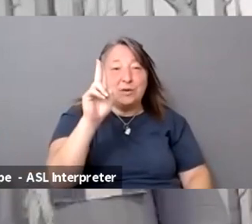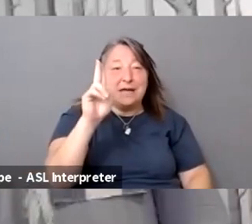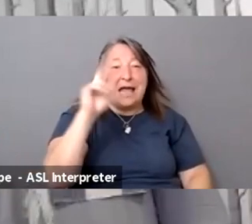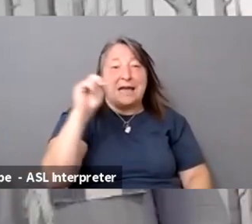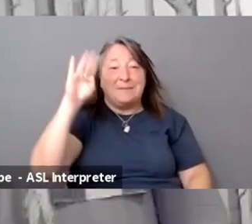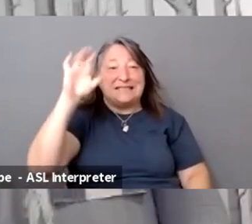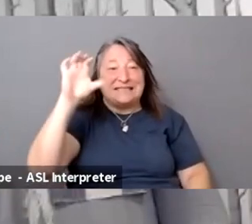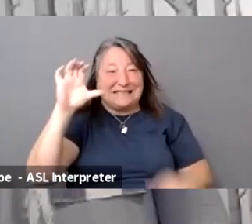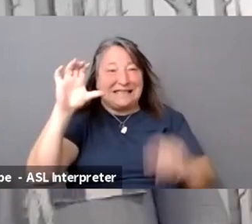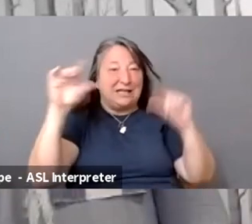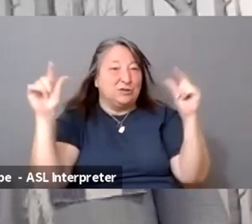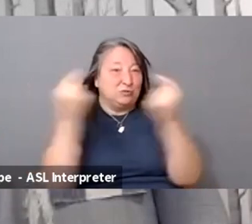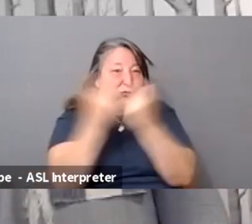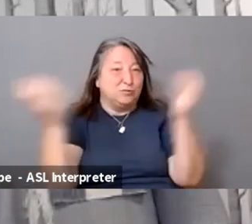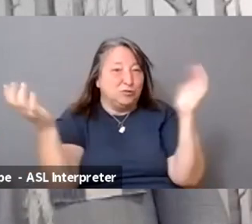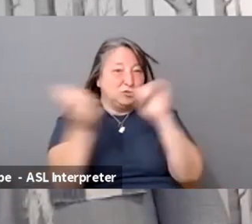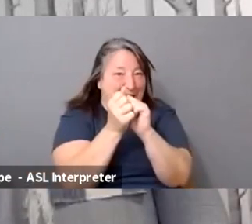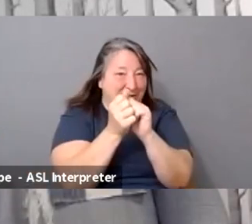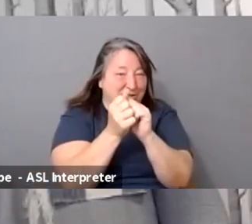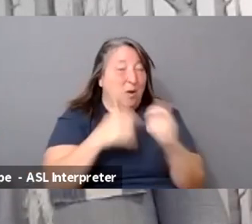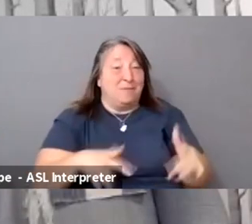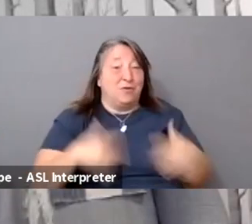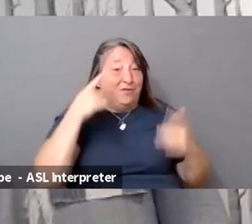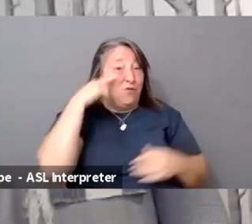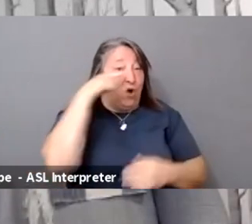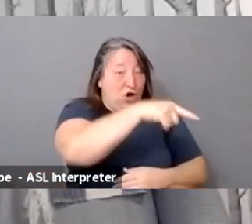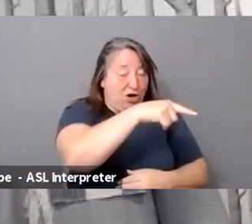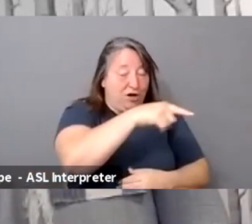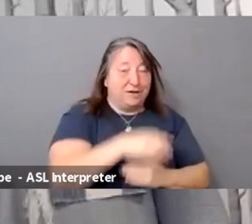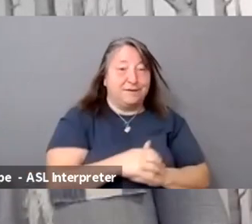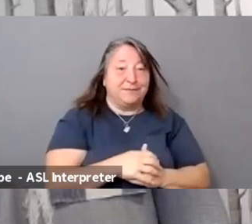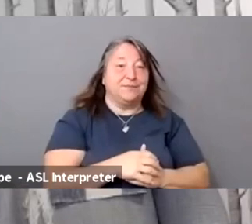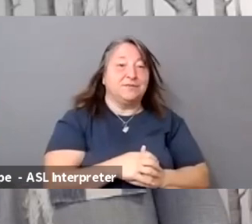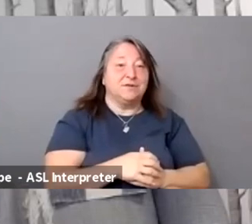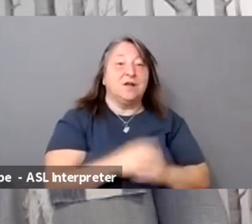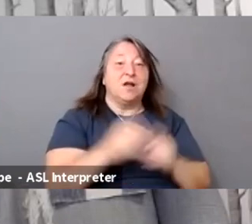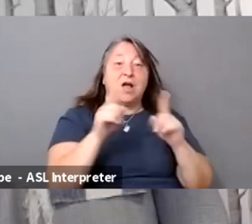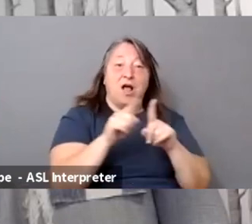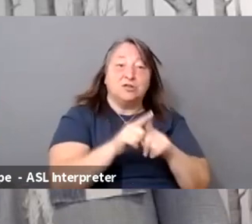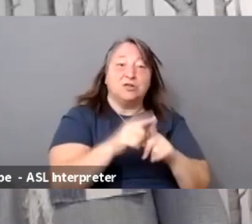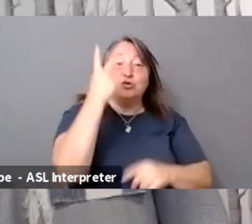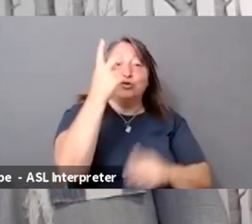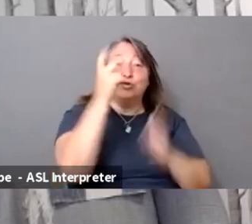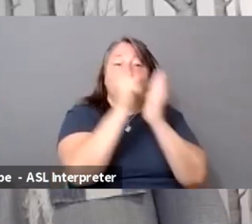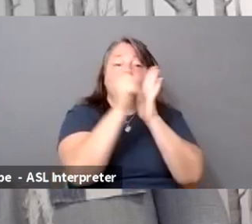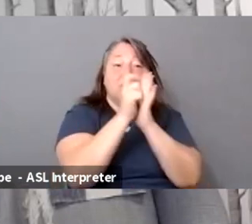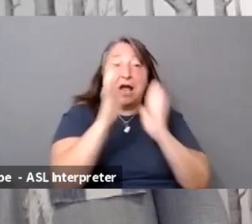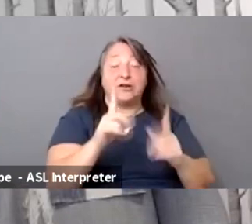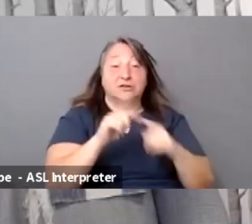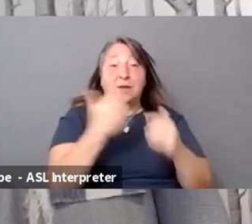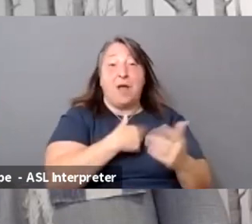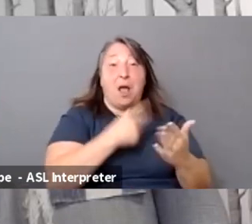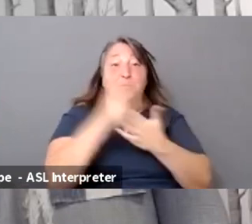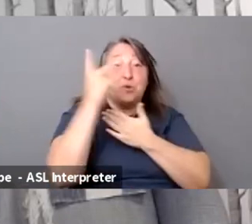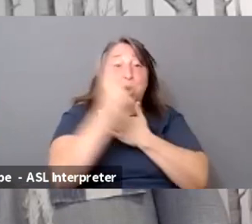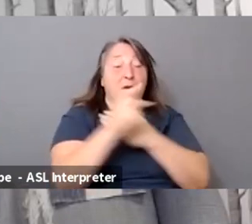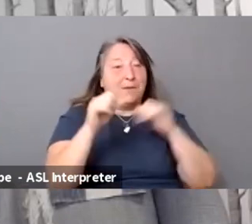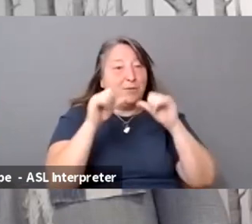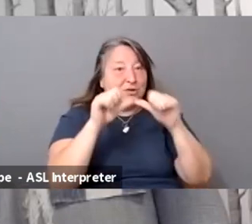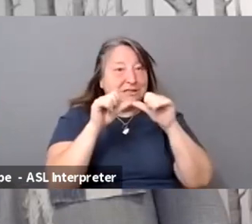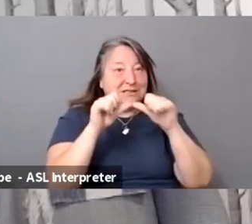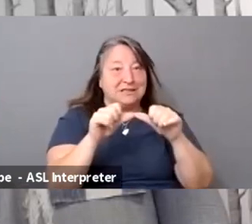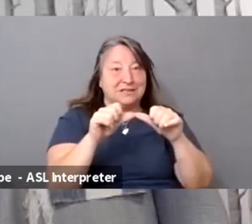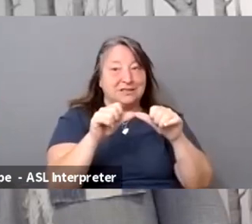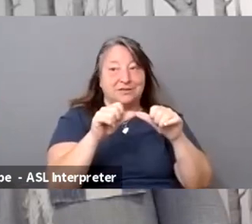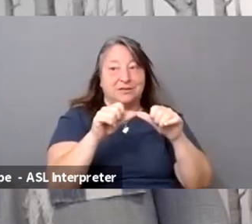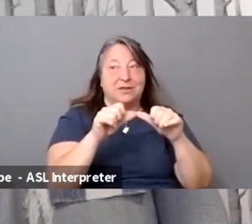for her. But we've had also two writers from our program who continued to work, the program from